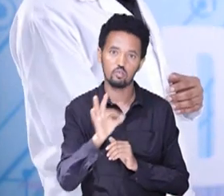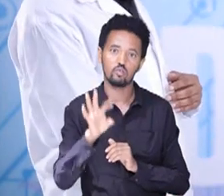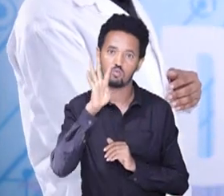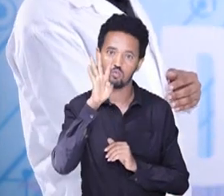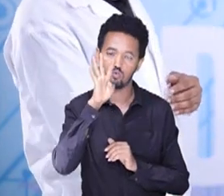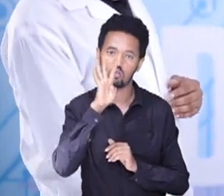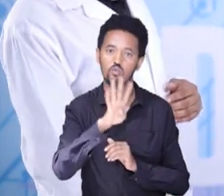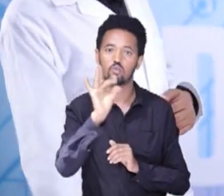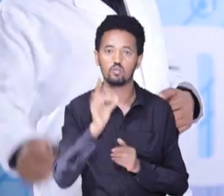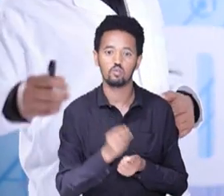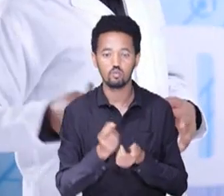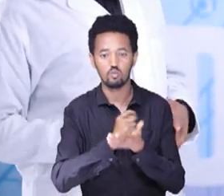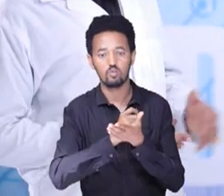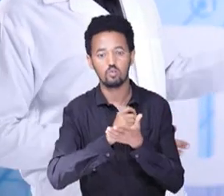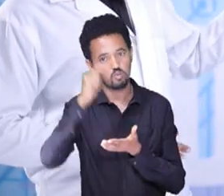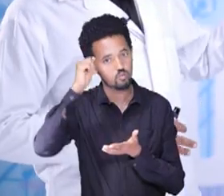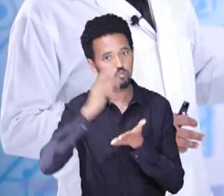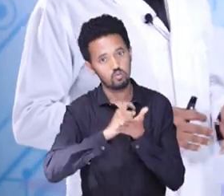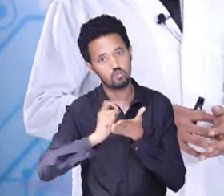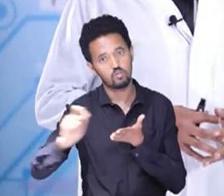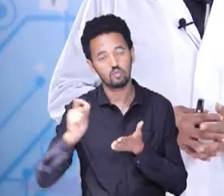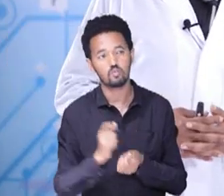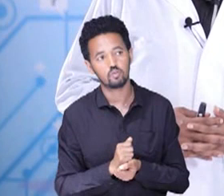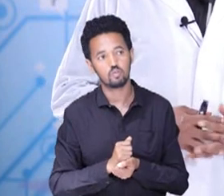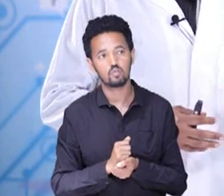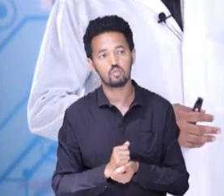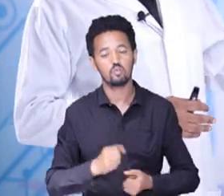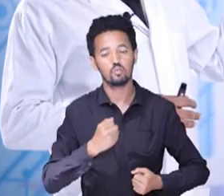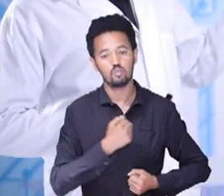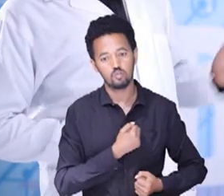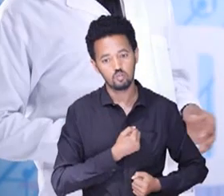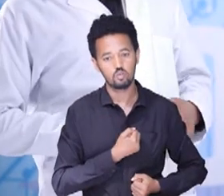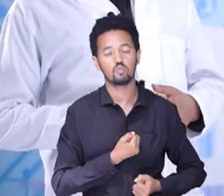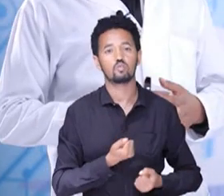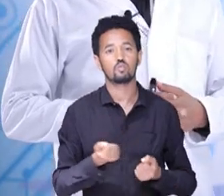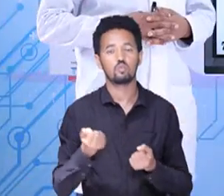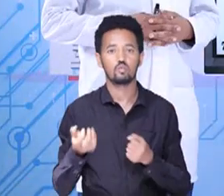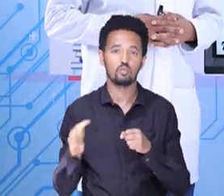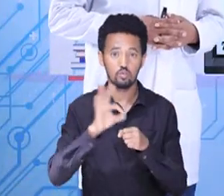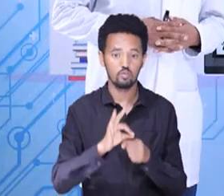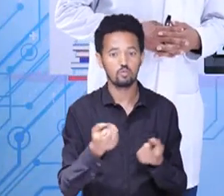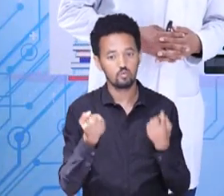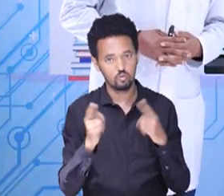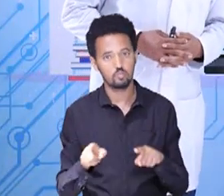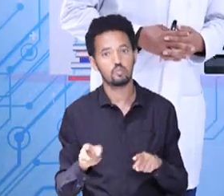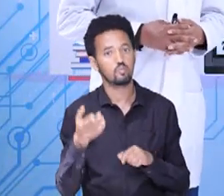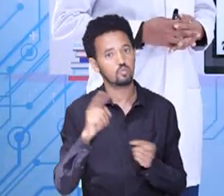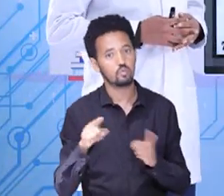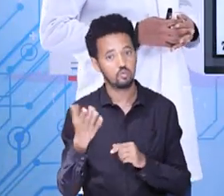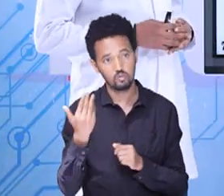human right. The modern military force and security. The Holata Military Academy, it was opened